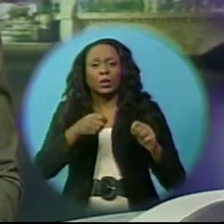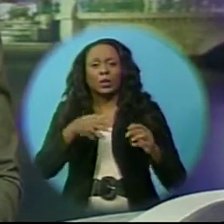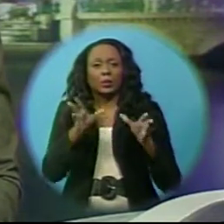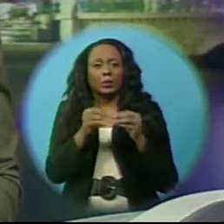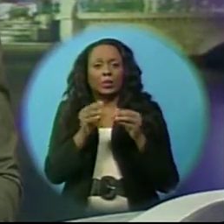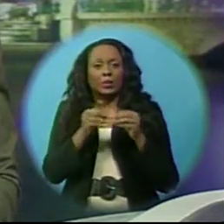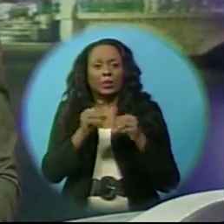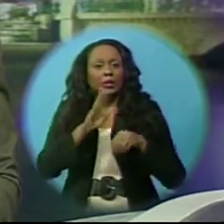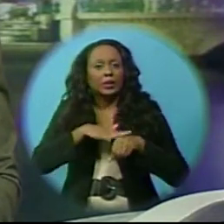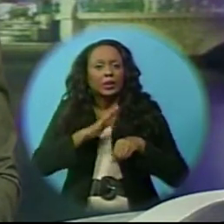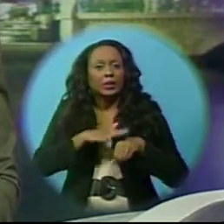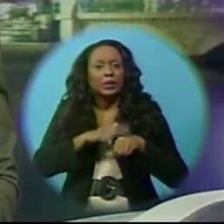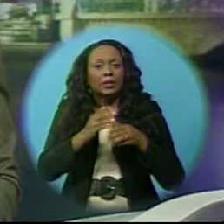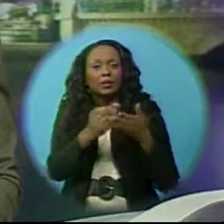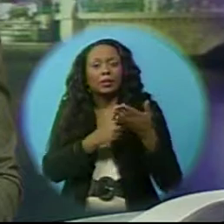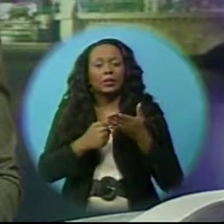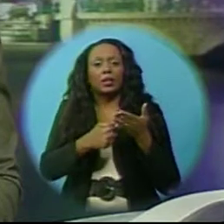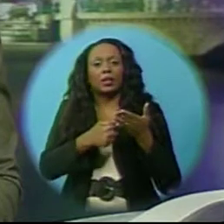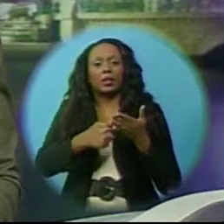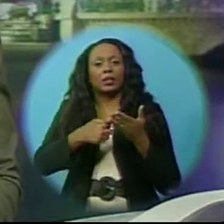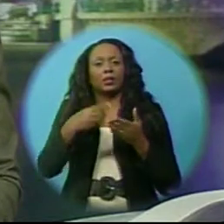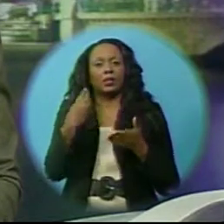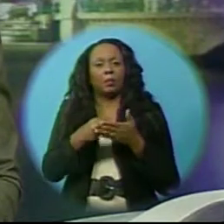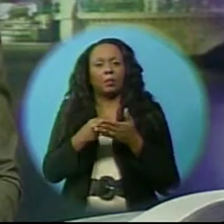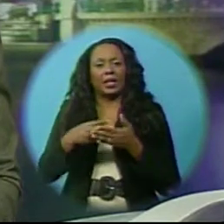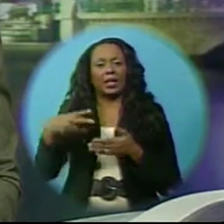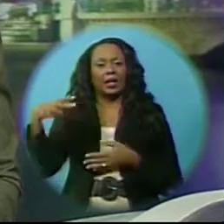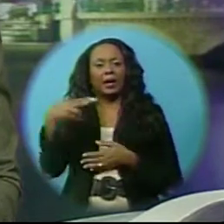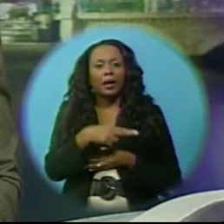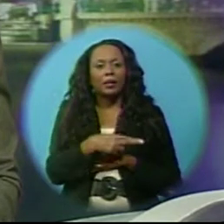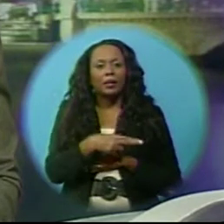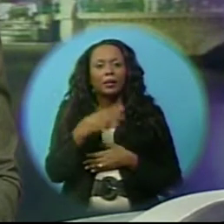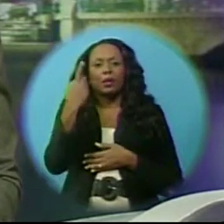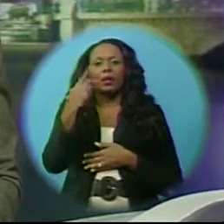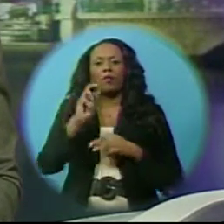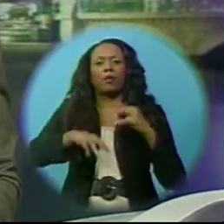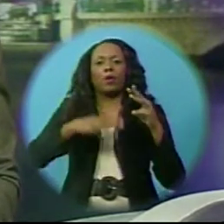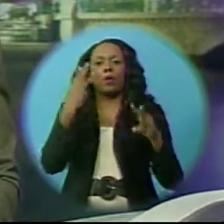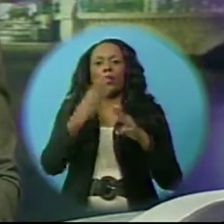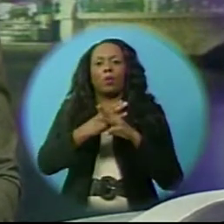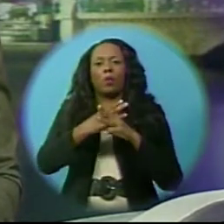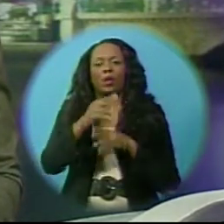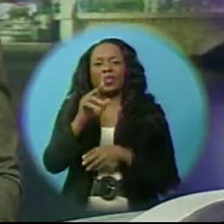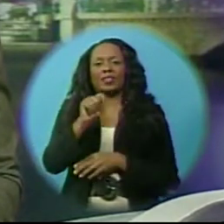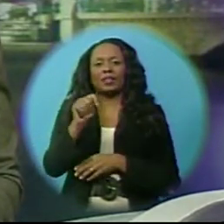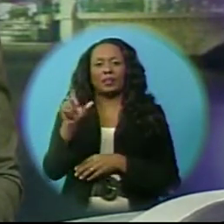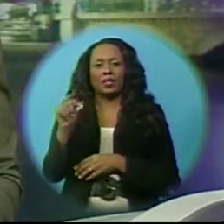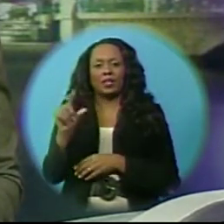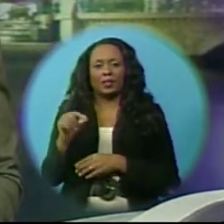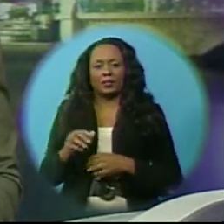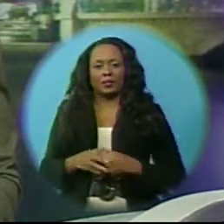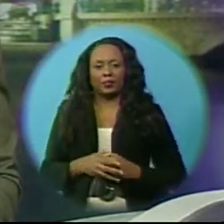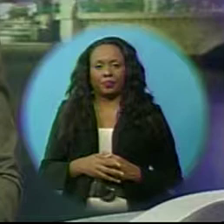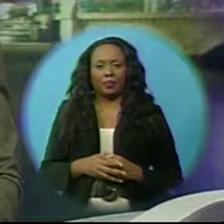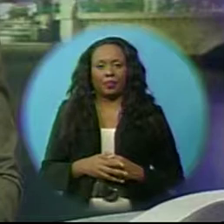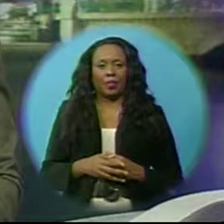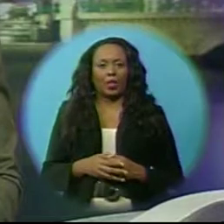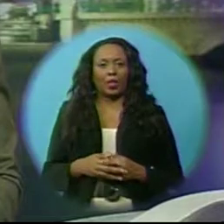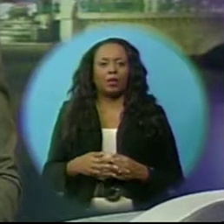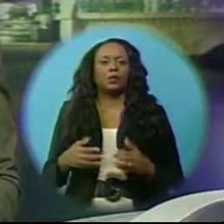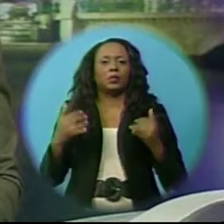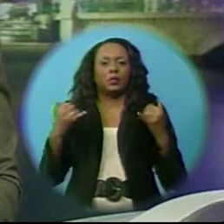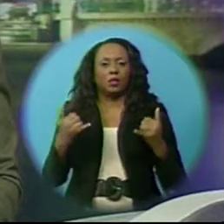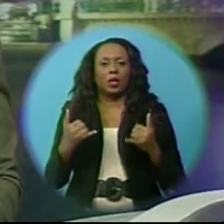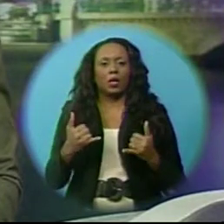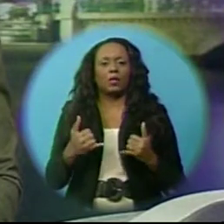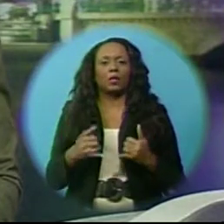to discuss the proposed pay cut in tournament fees for the upcoming World T20. Now, under the new ICC dispensation,